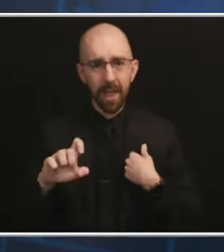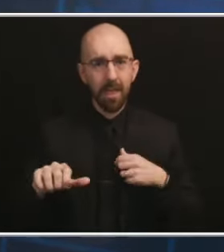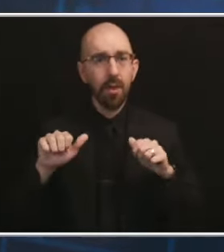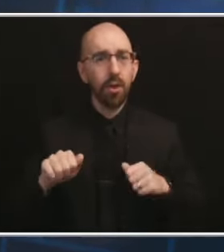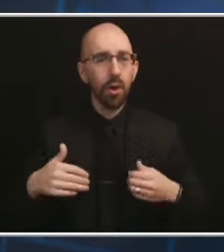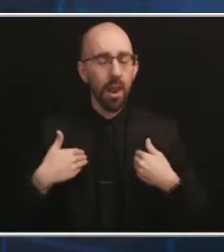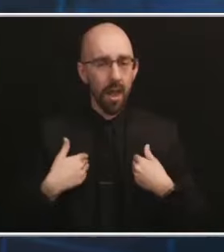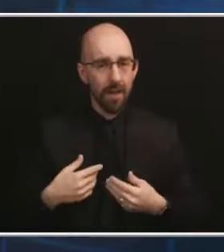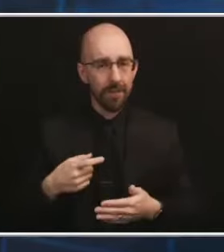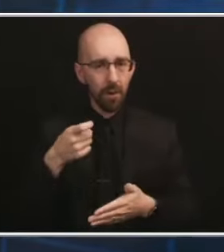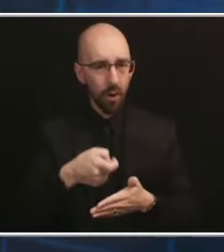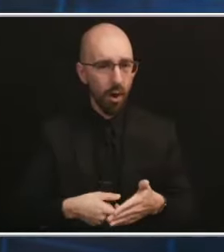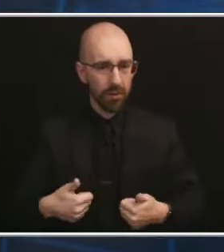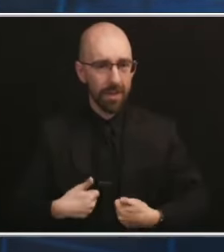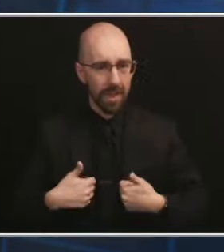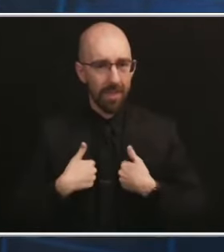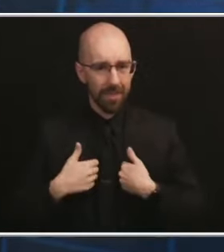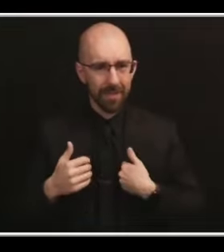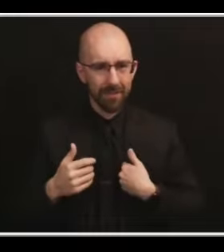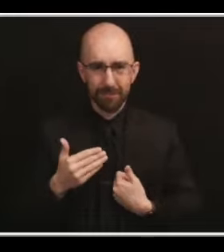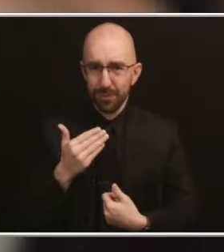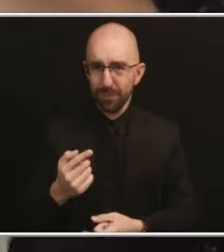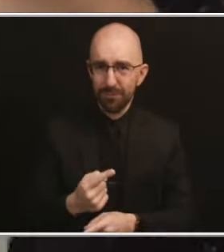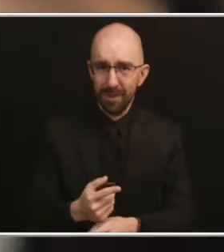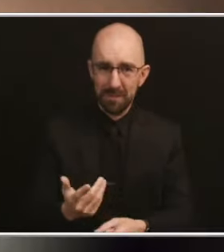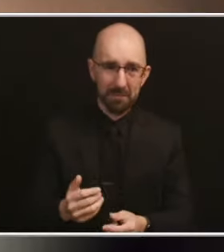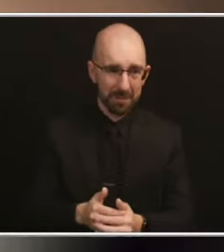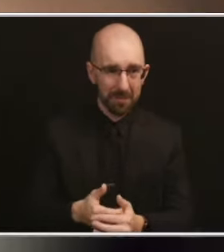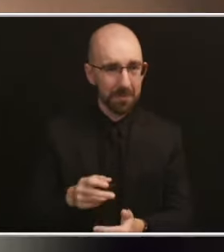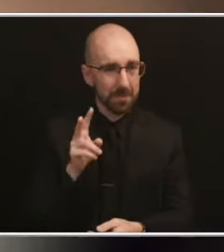her health. That's pretty good. Woulda, shoulda, coulda. Let's see.